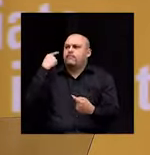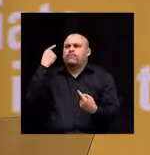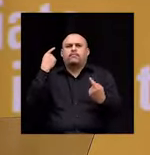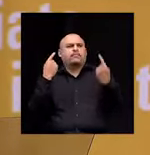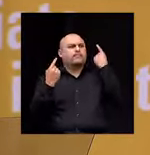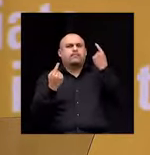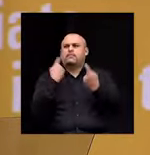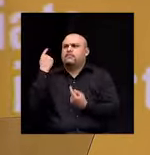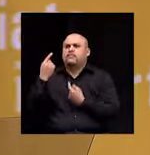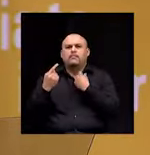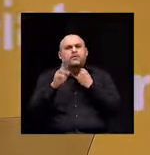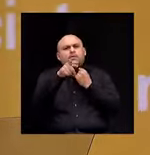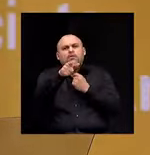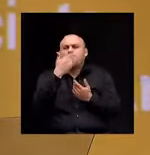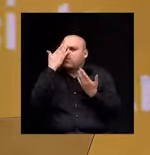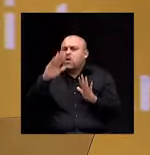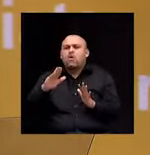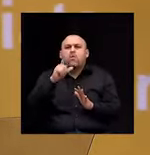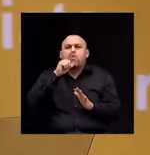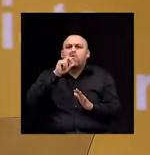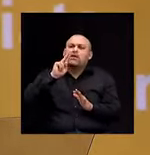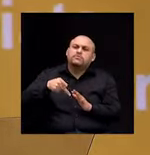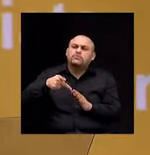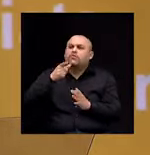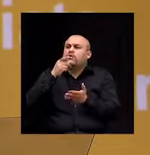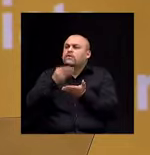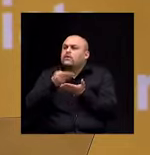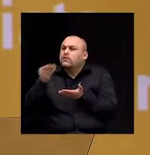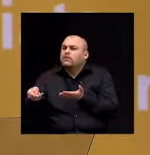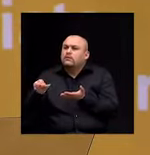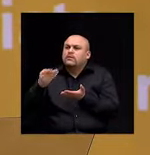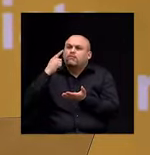You don't know the vice presidents in purchasing at